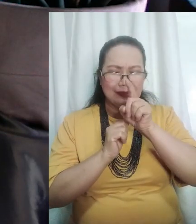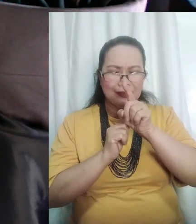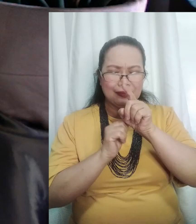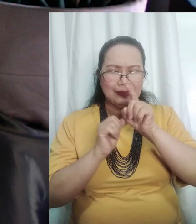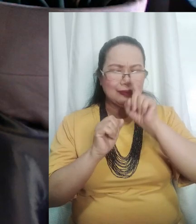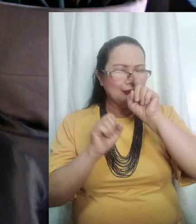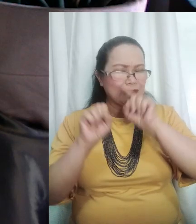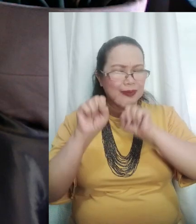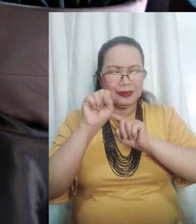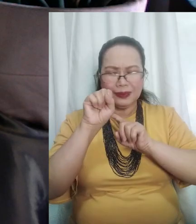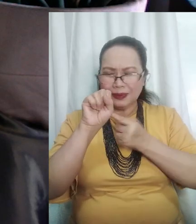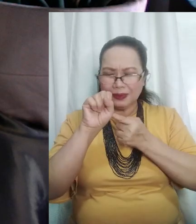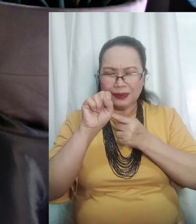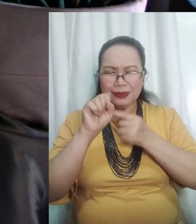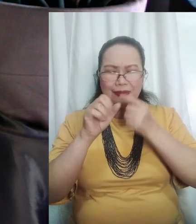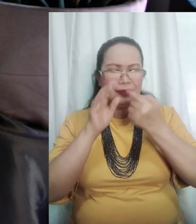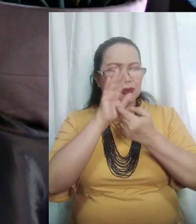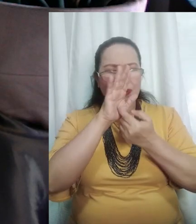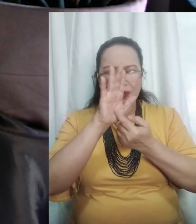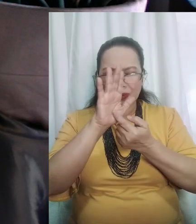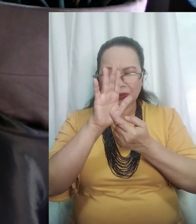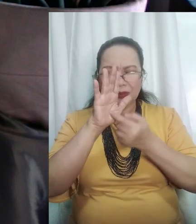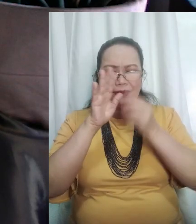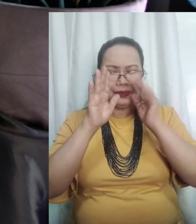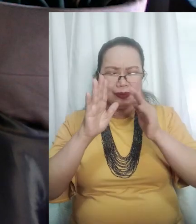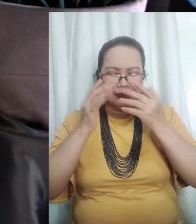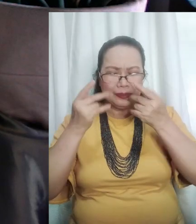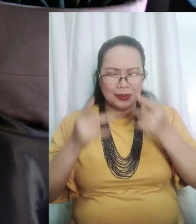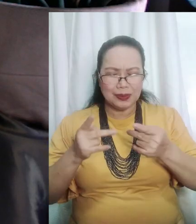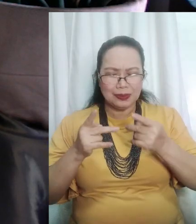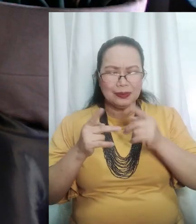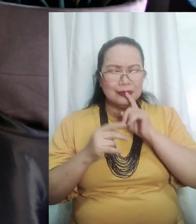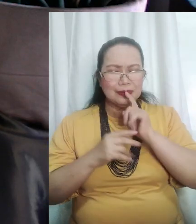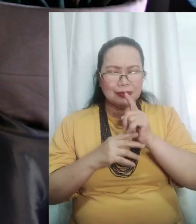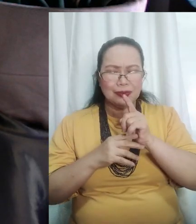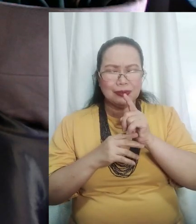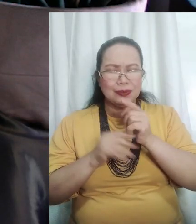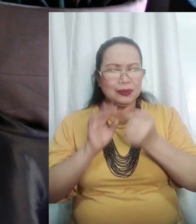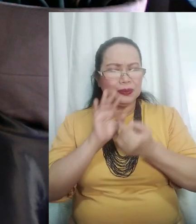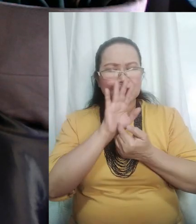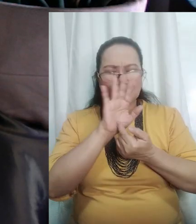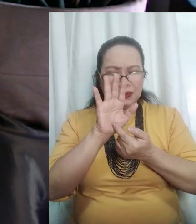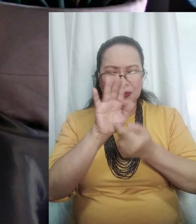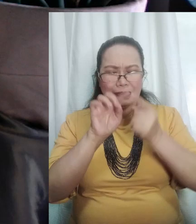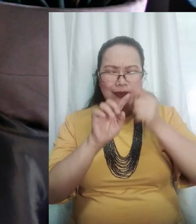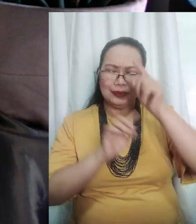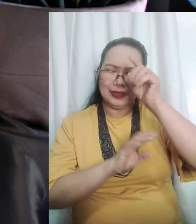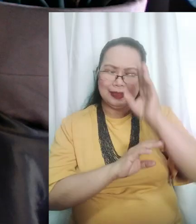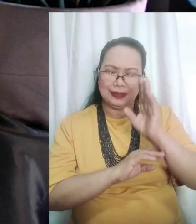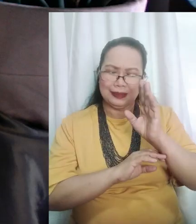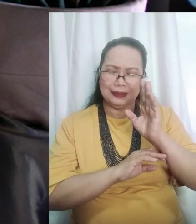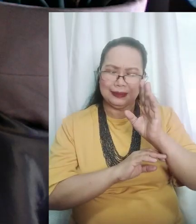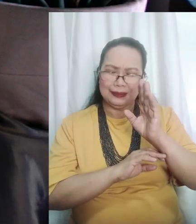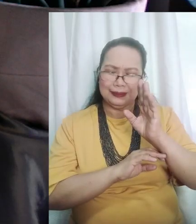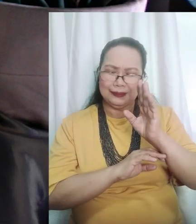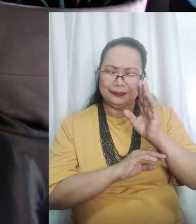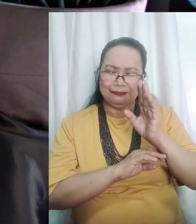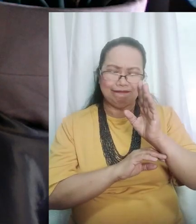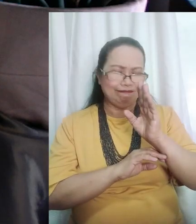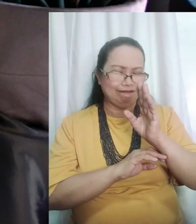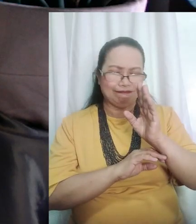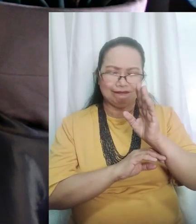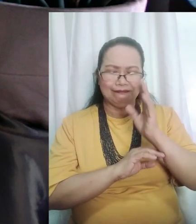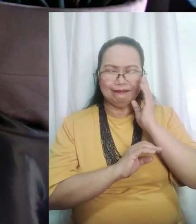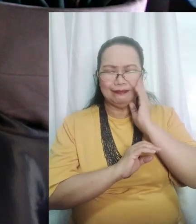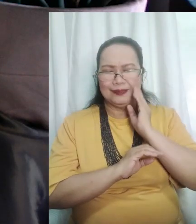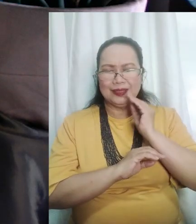that's the key. That you will show yourself, your presence, and make that presence real to them. And so